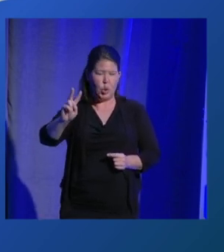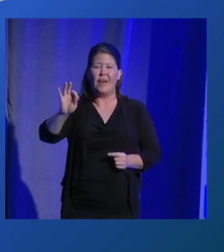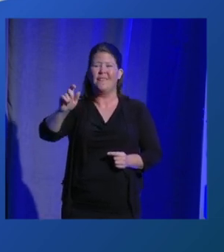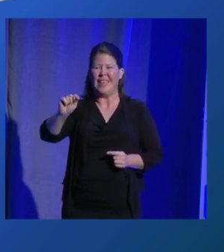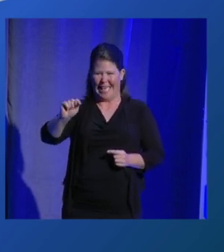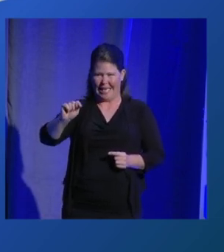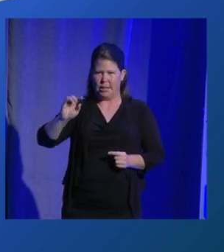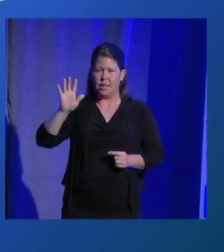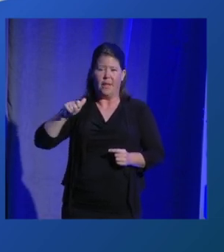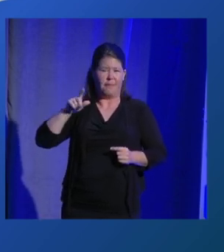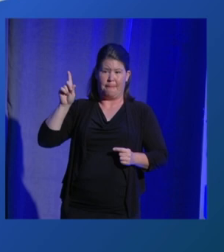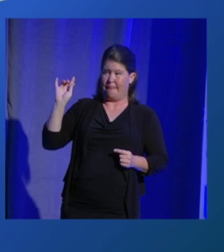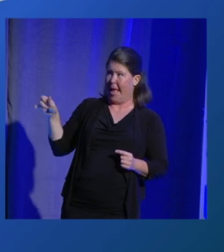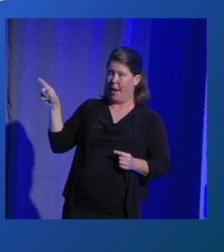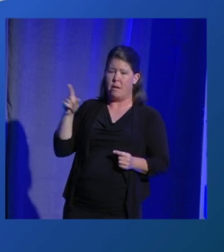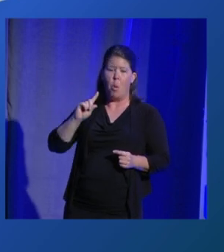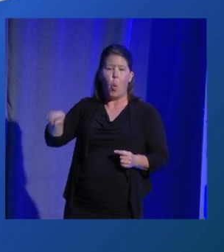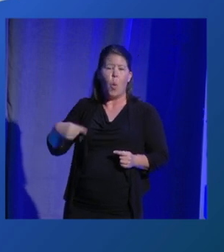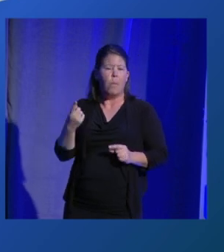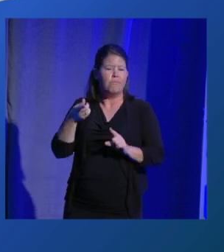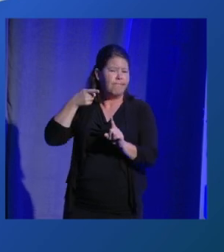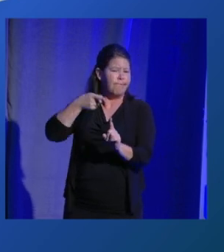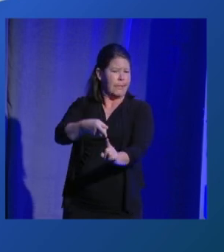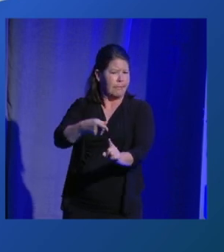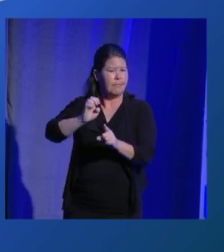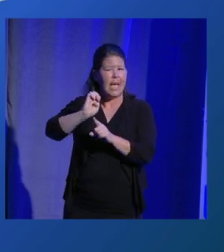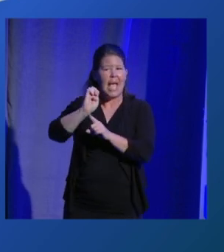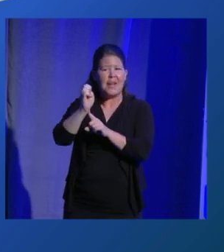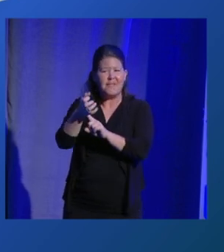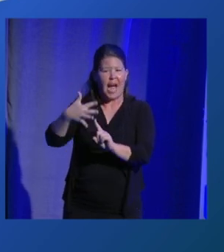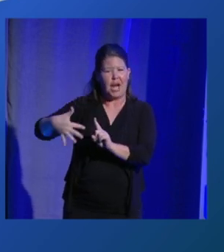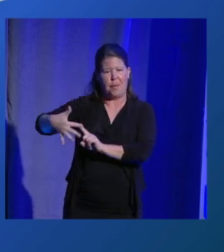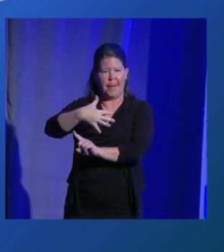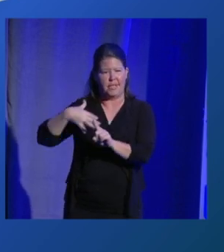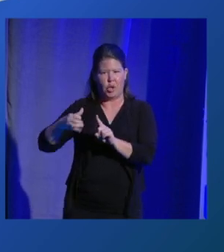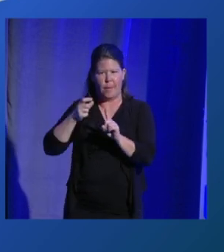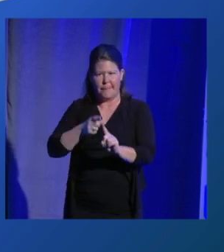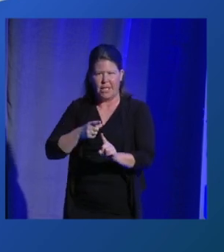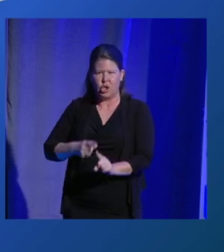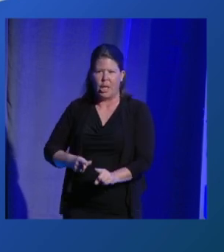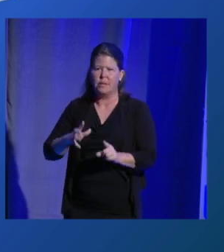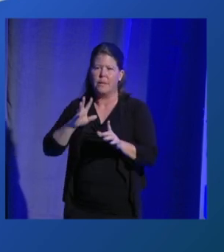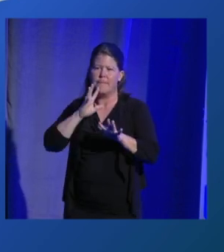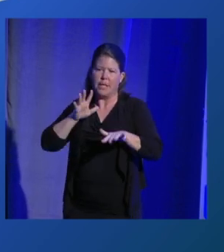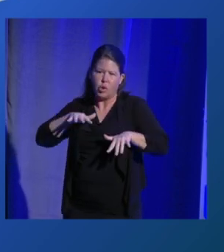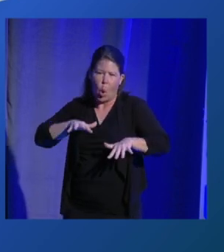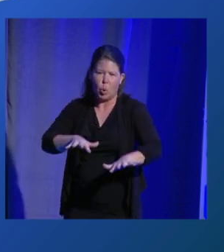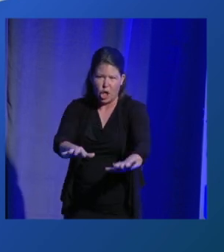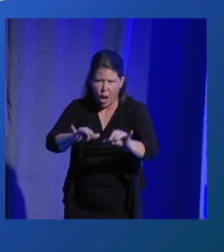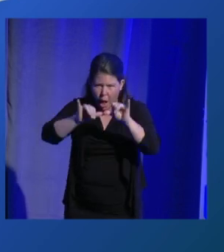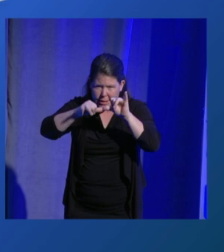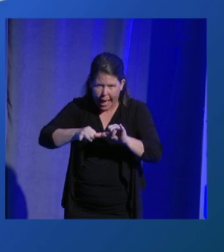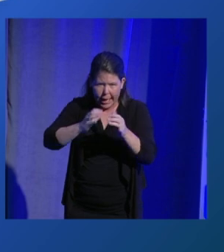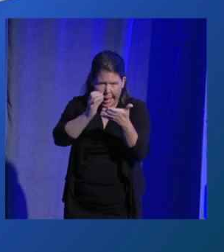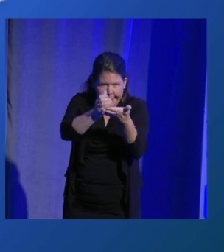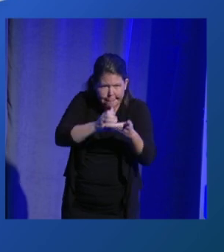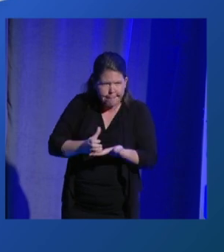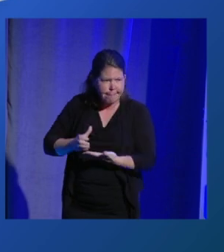environmental missions those missions are uh oceanography Marine uh marine